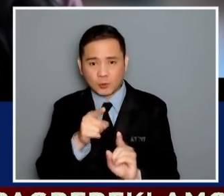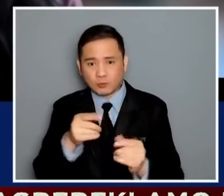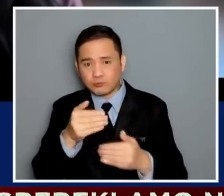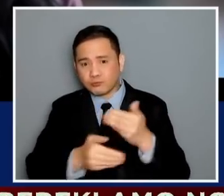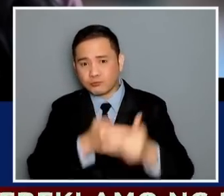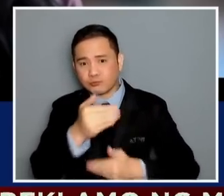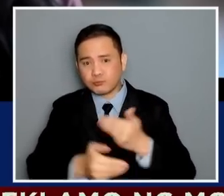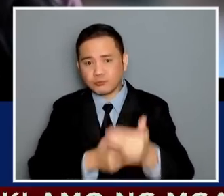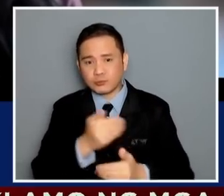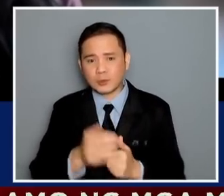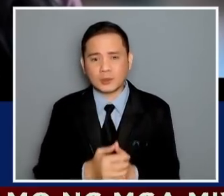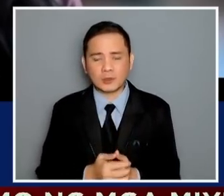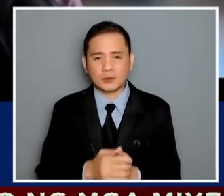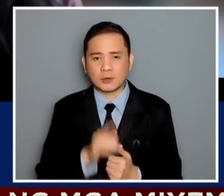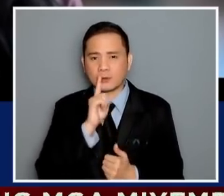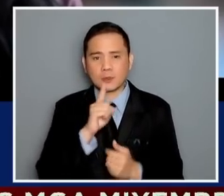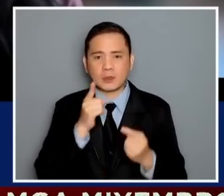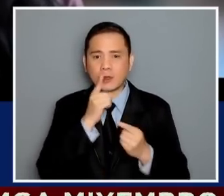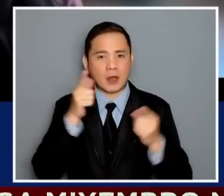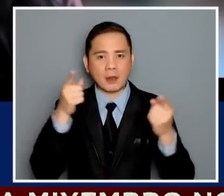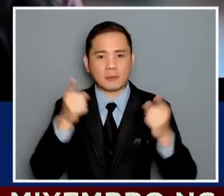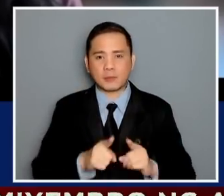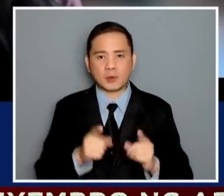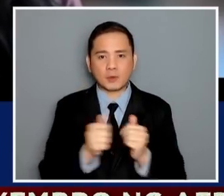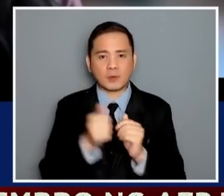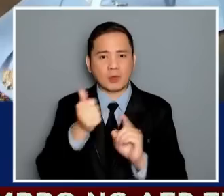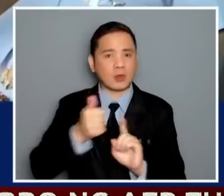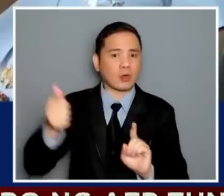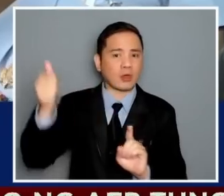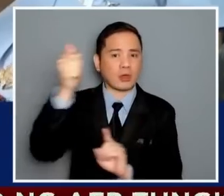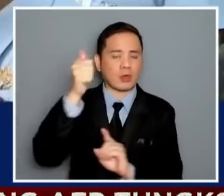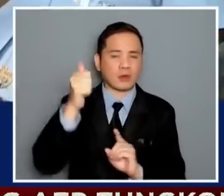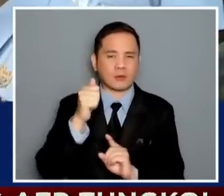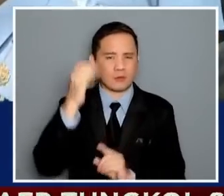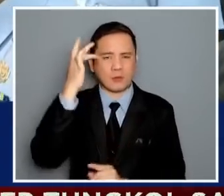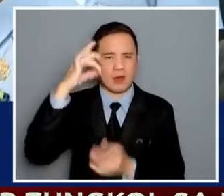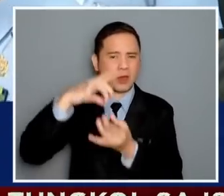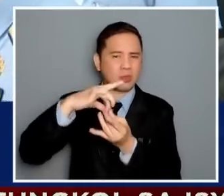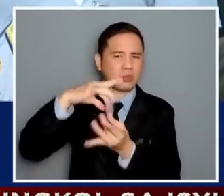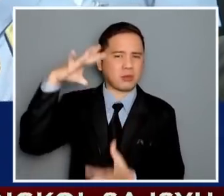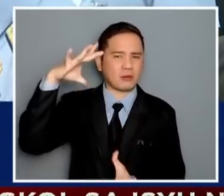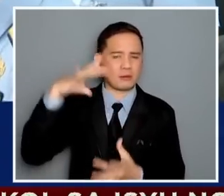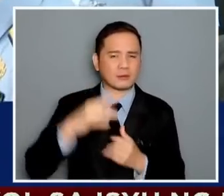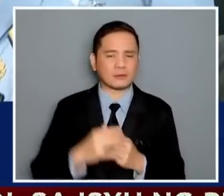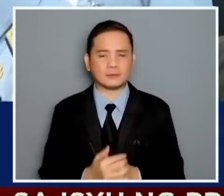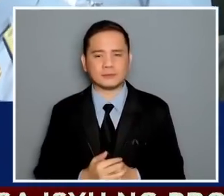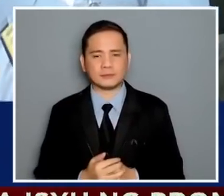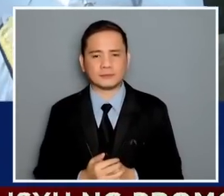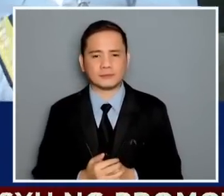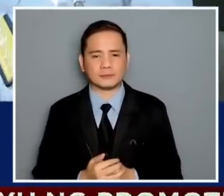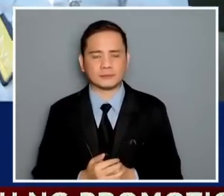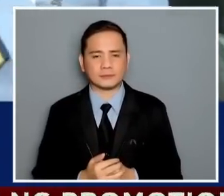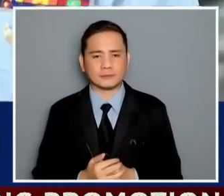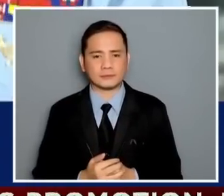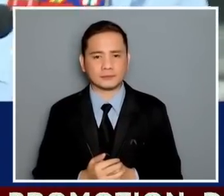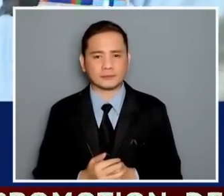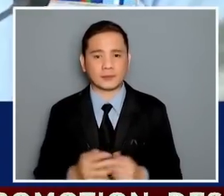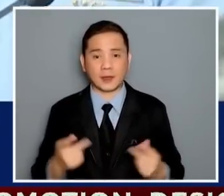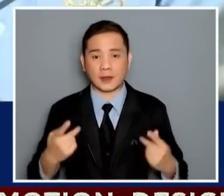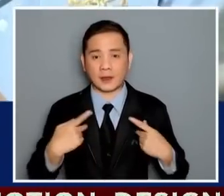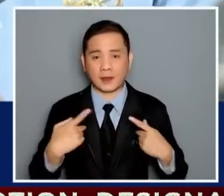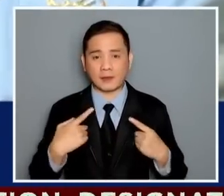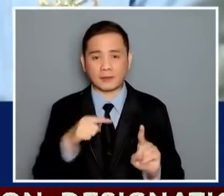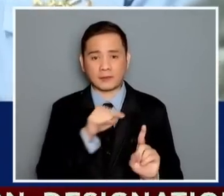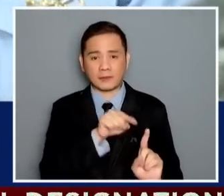hindi rin yun yung nangyayari sa taas. May disconnect. Sinegundahan nila ang sinabi ni Carlos na posibleng